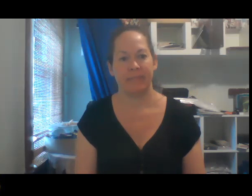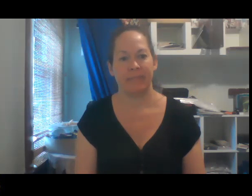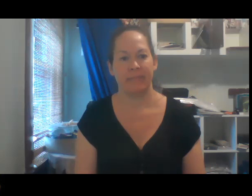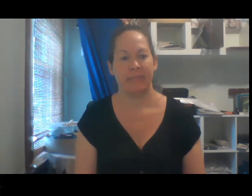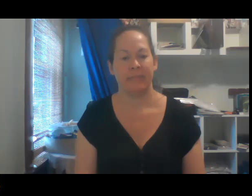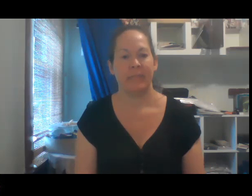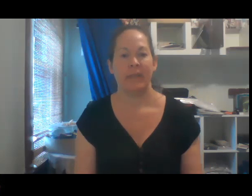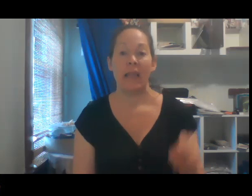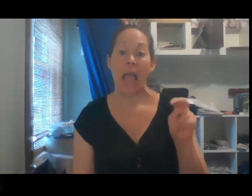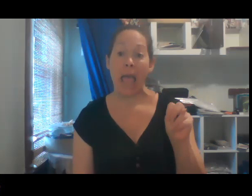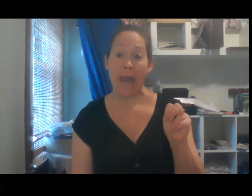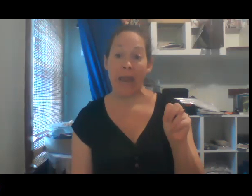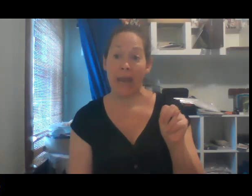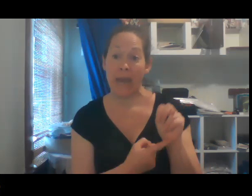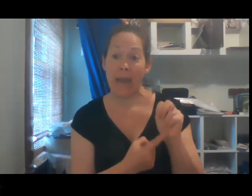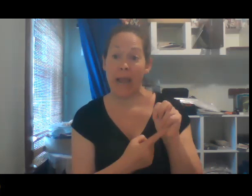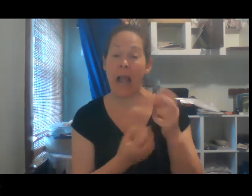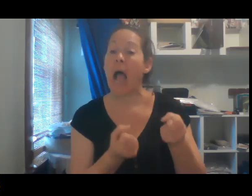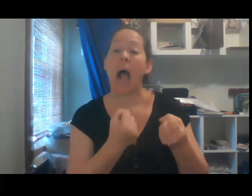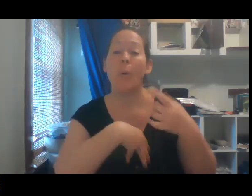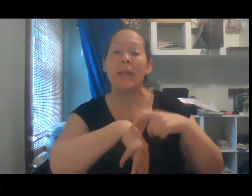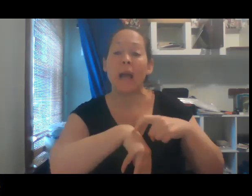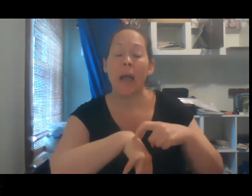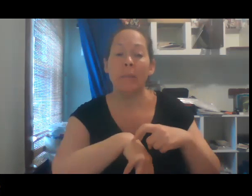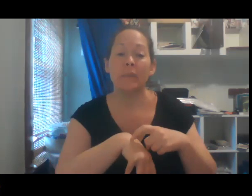N is the number of times